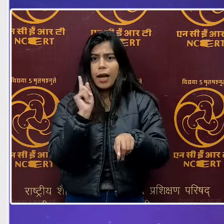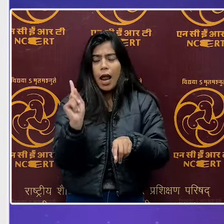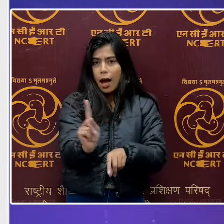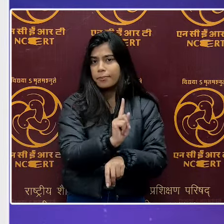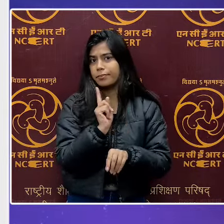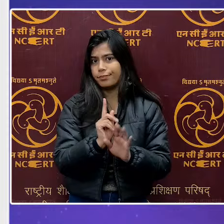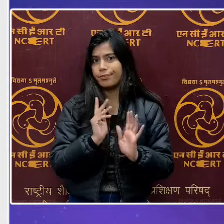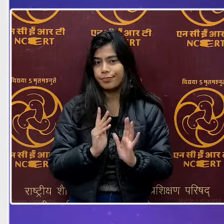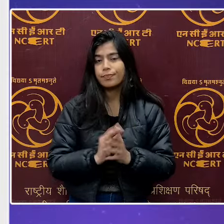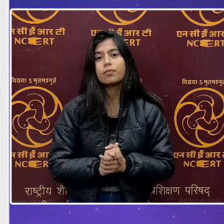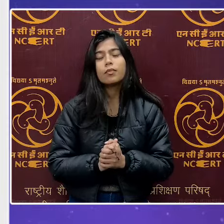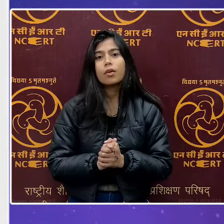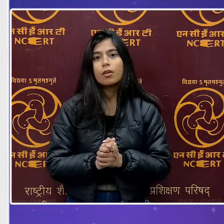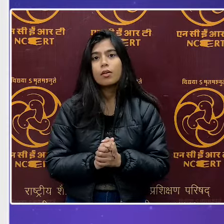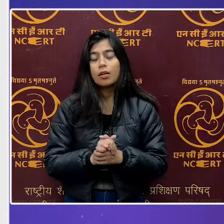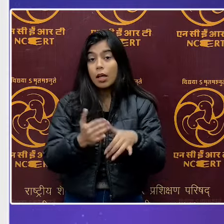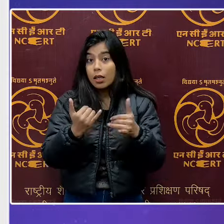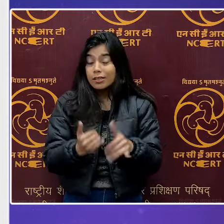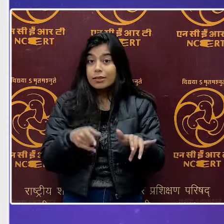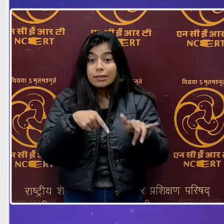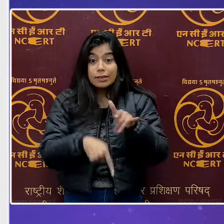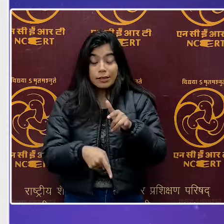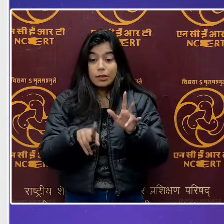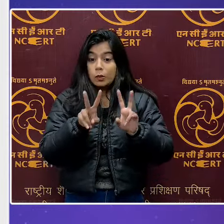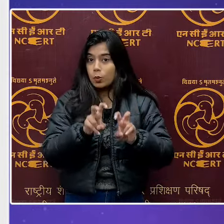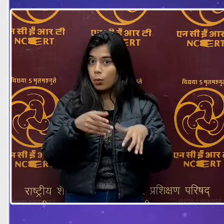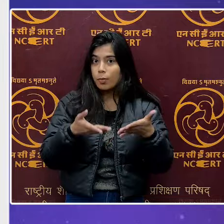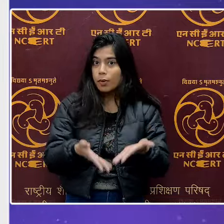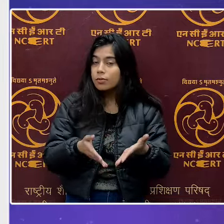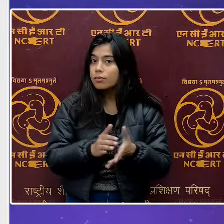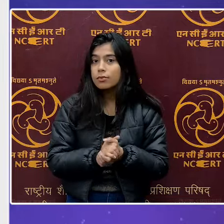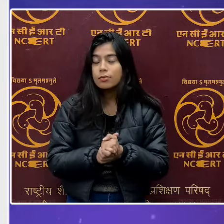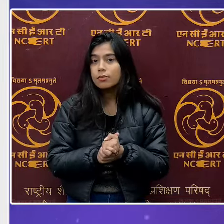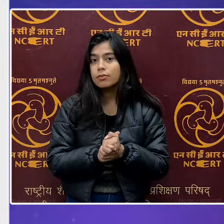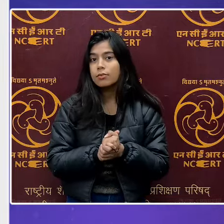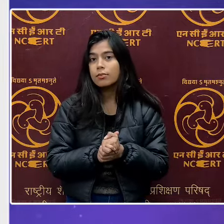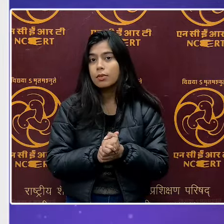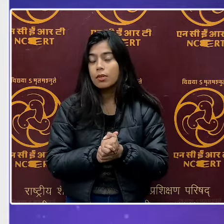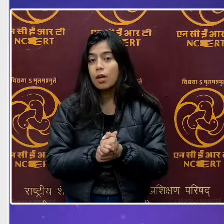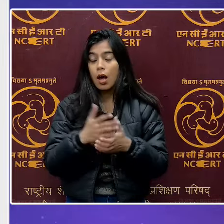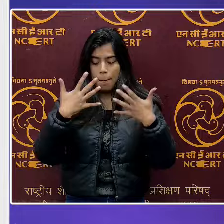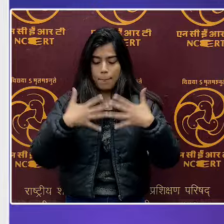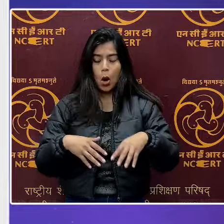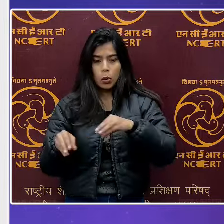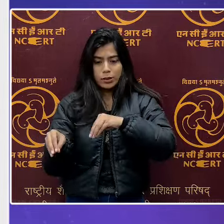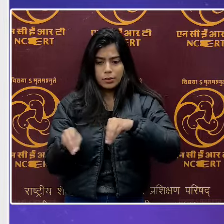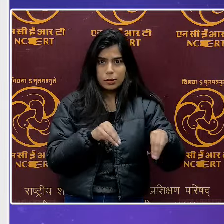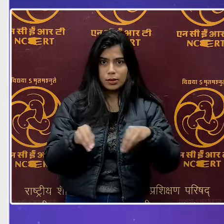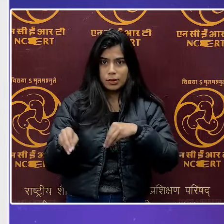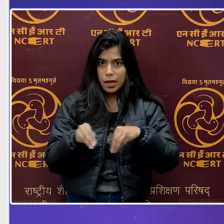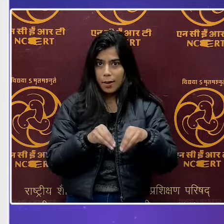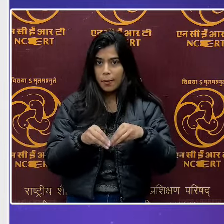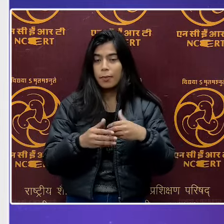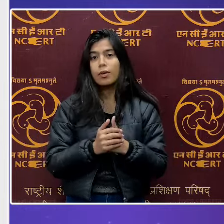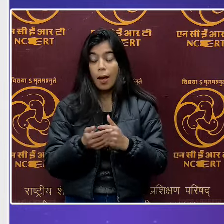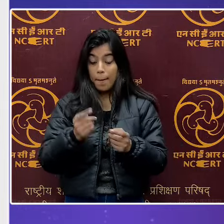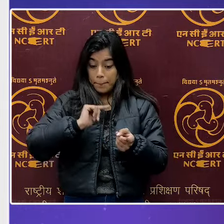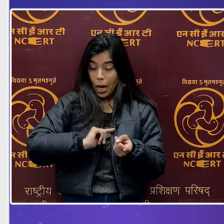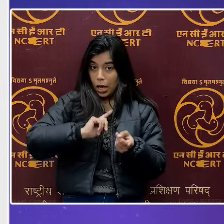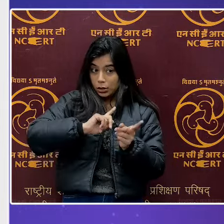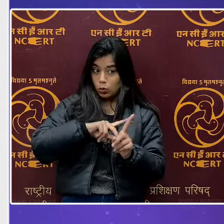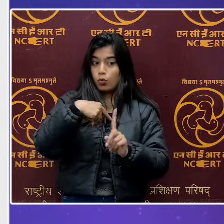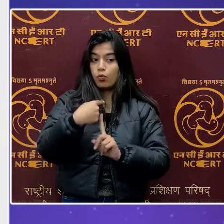time. Now, in this case, in the case of a swing, what happens is body moves back and forth. Body moves